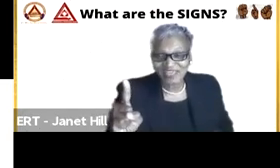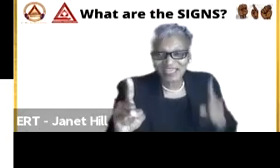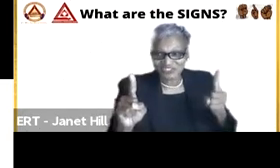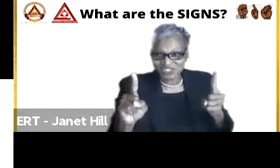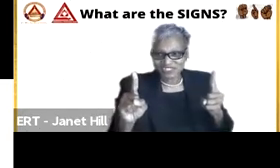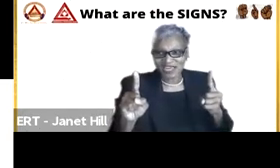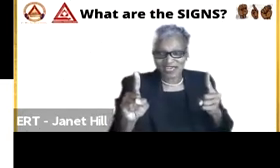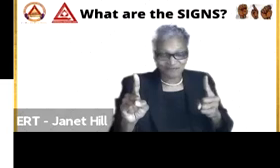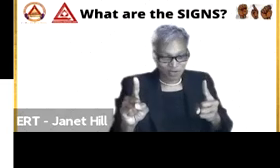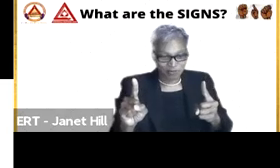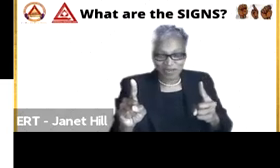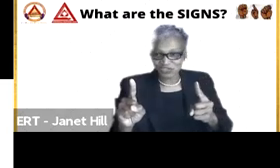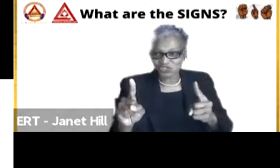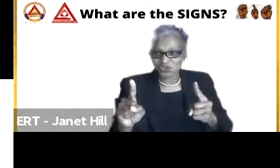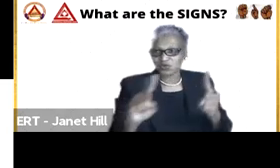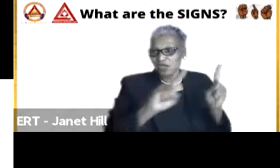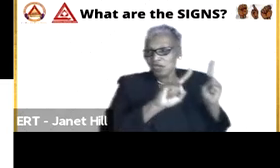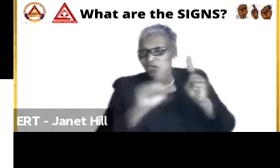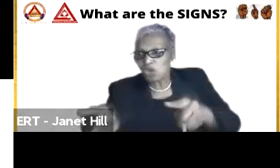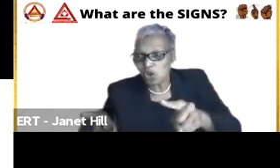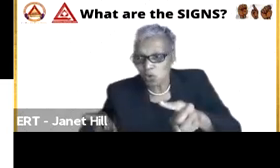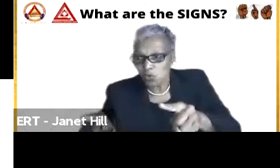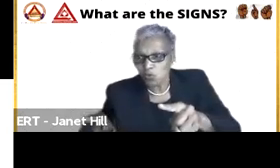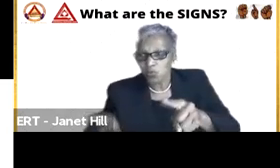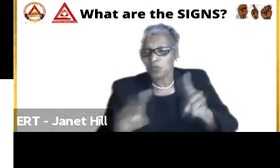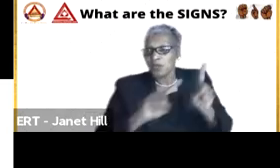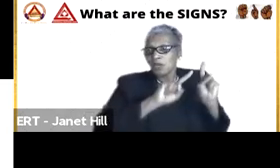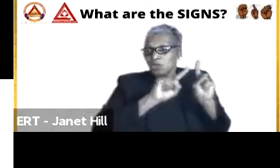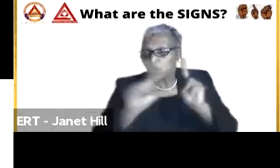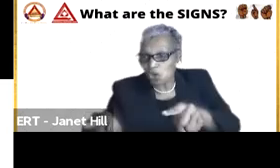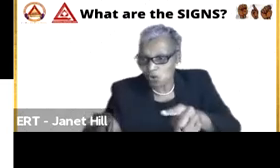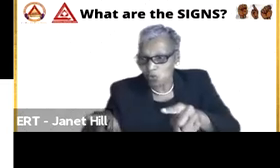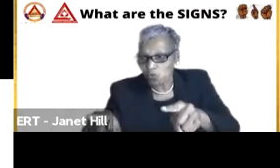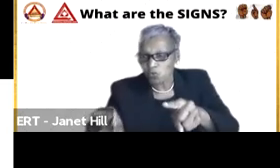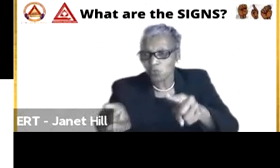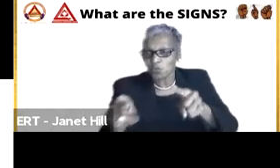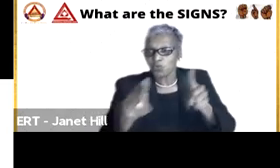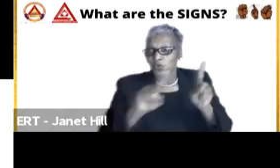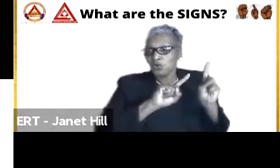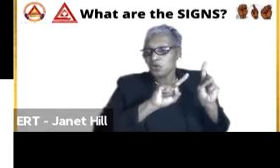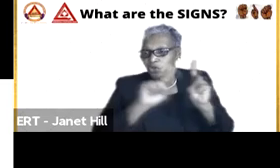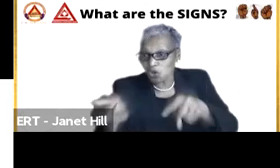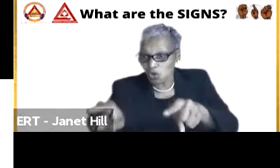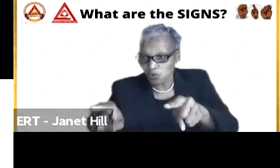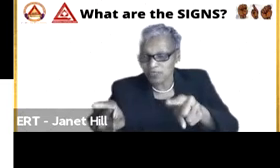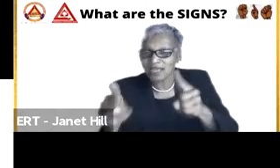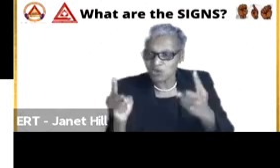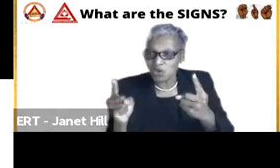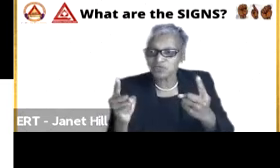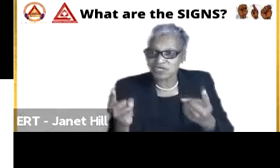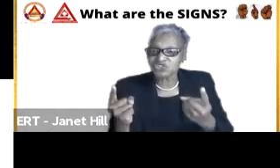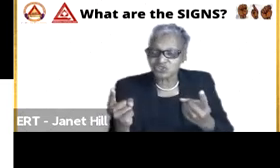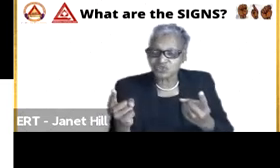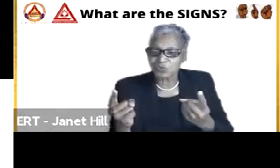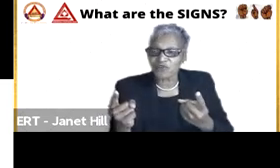handshake. Just mm-hmm. like I'm about to show you. Go. Go. Go. Now,